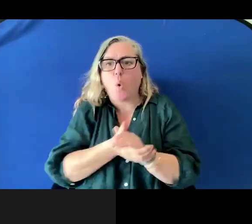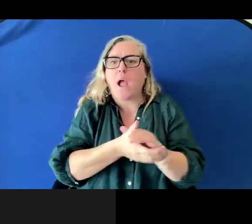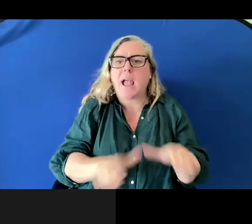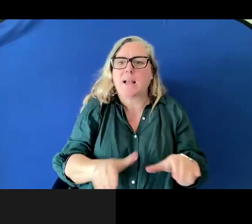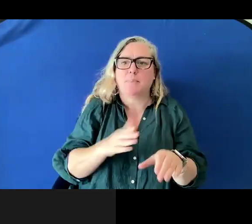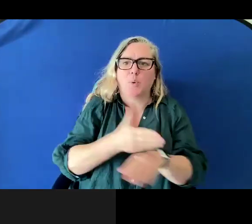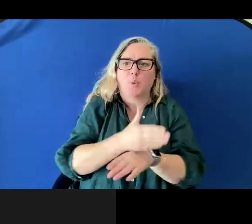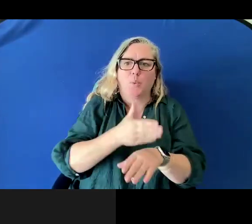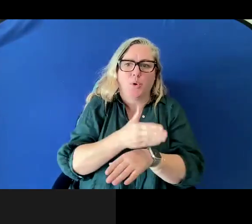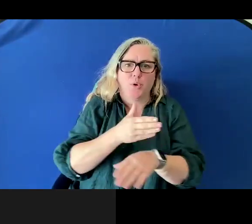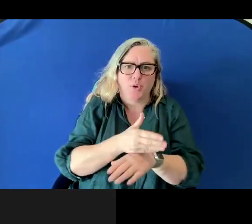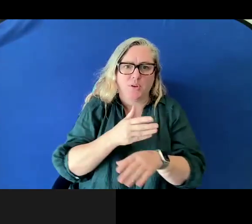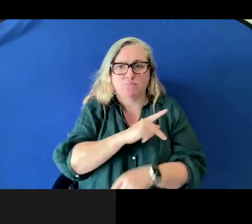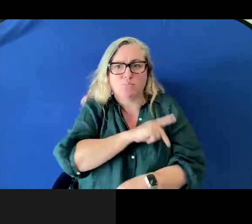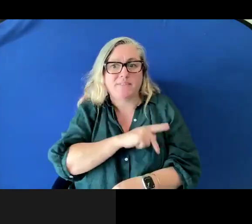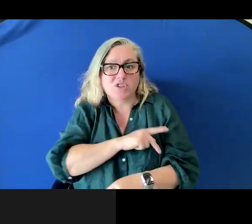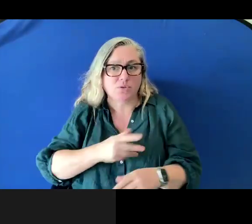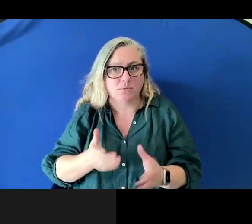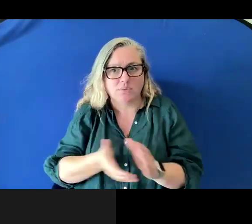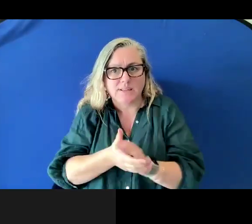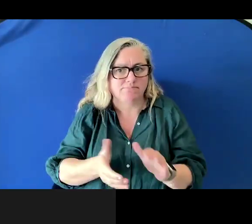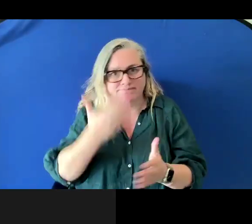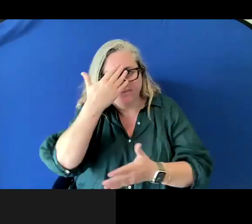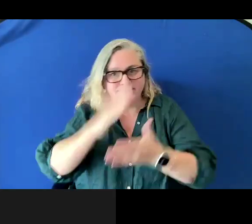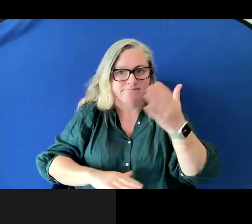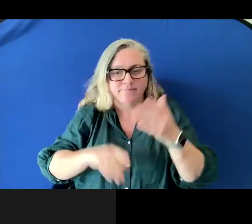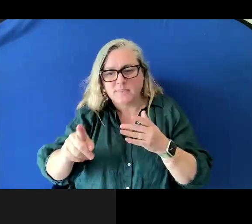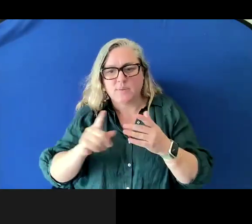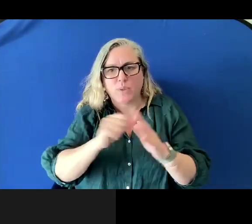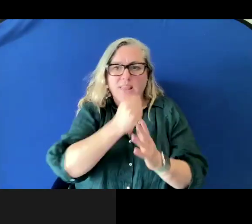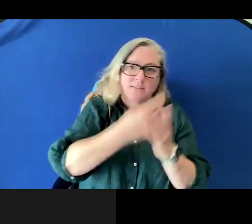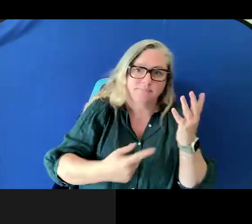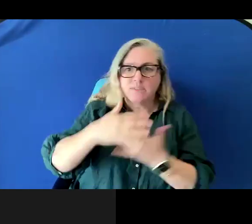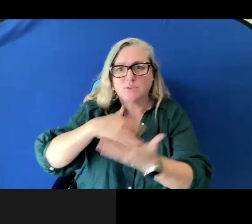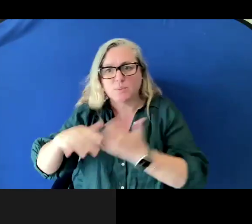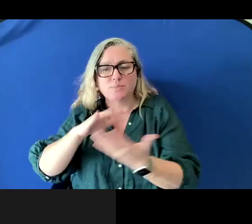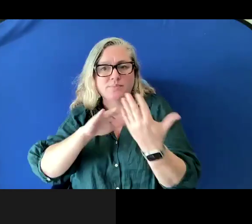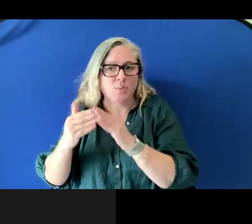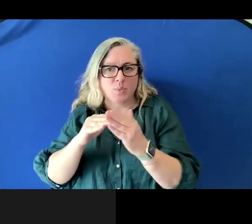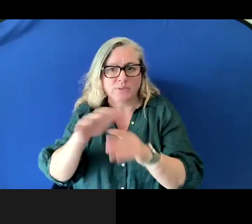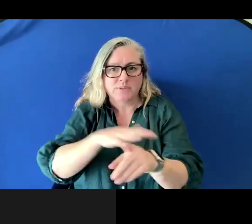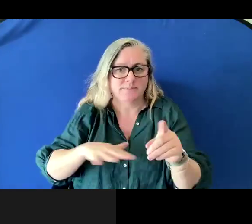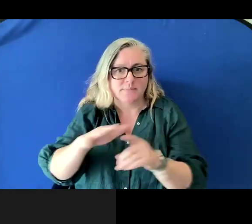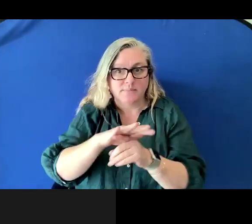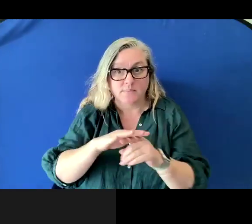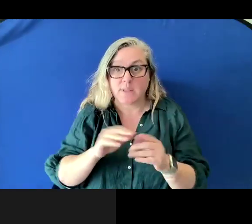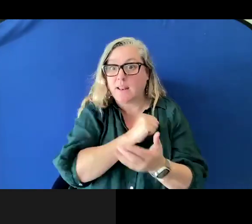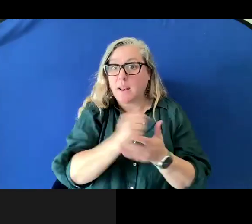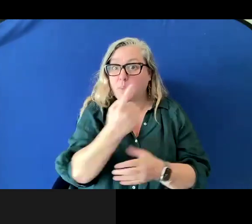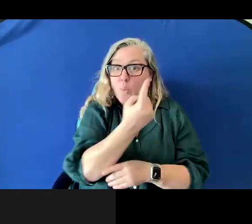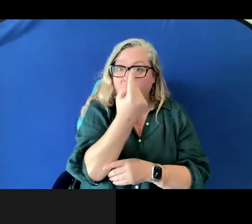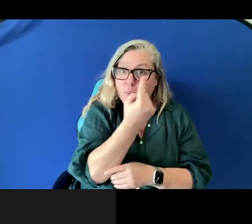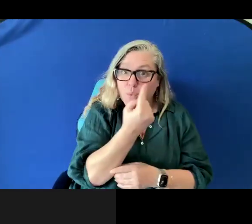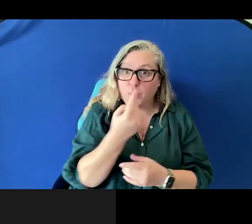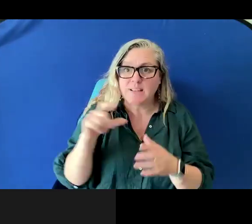through years of professional experience working across the disability and social community sectors. And up first, we have